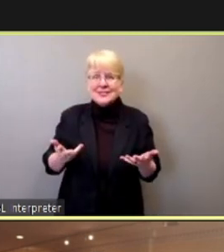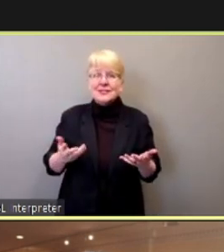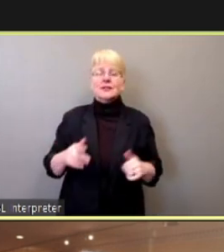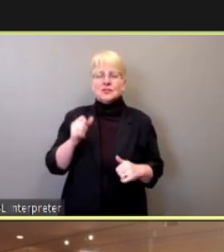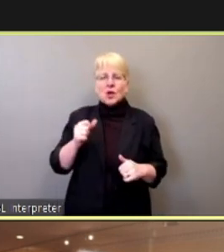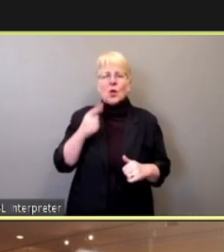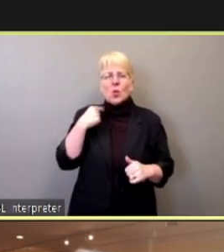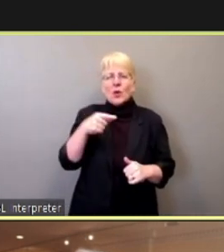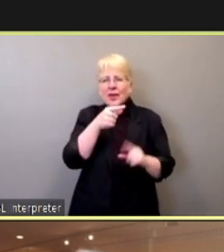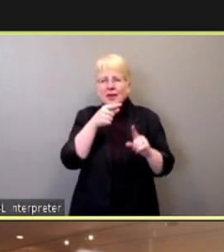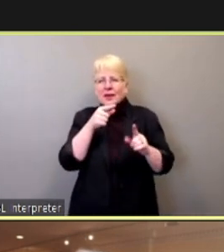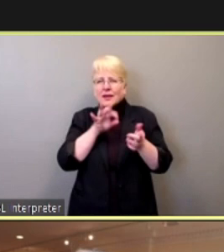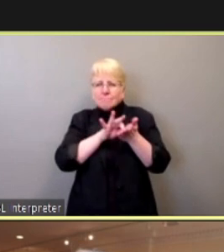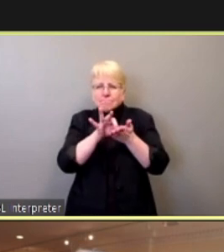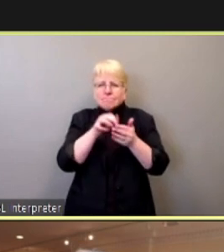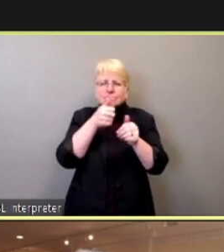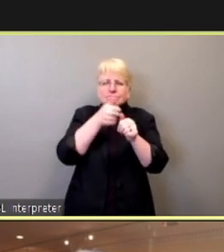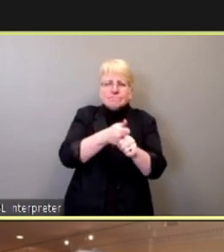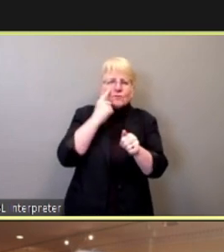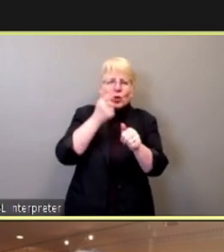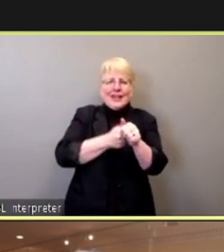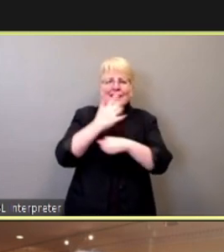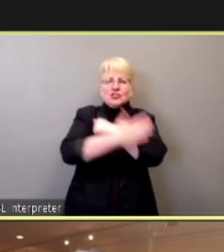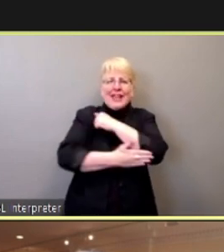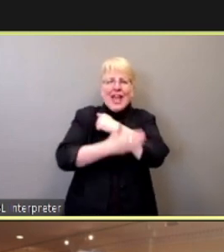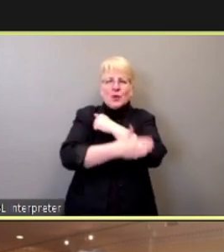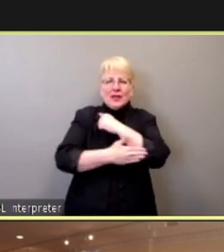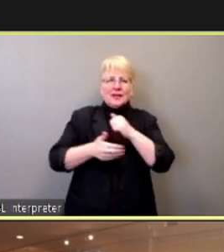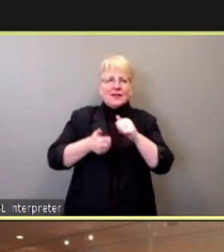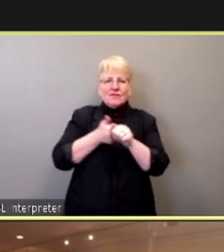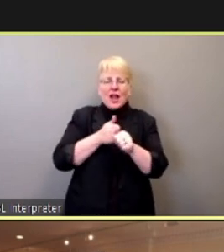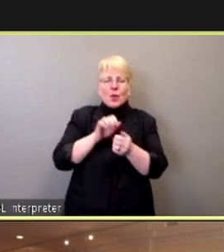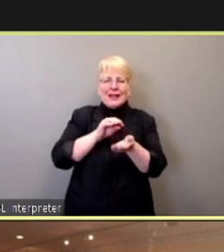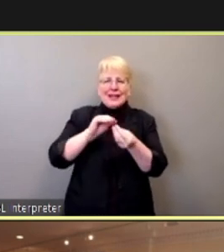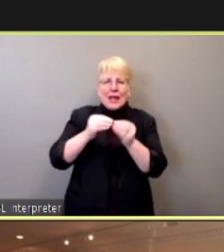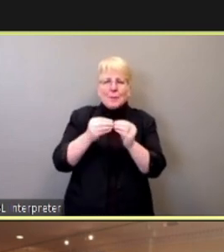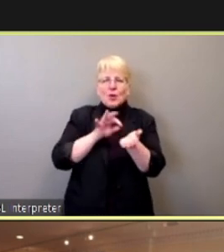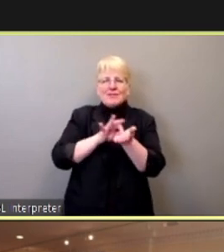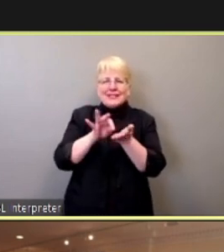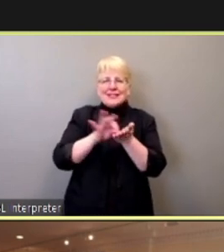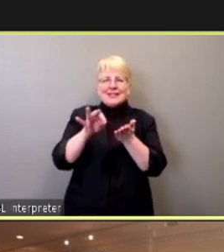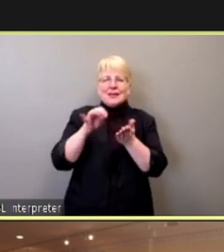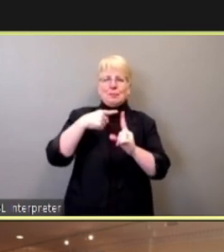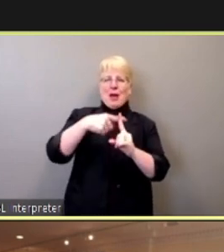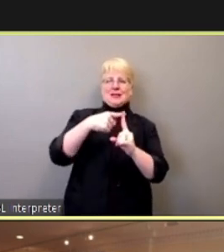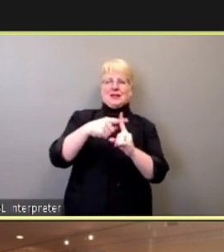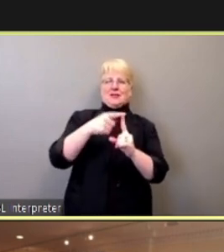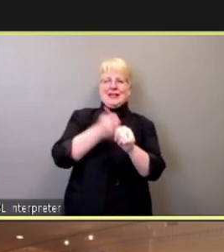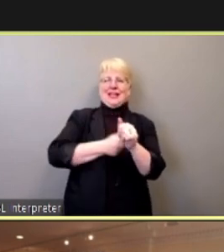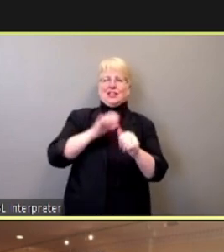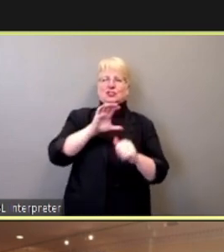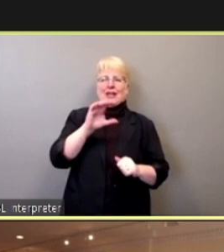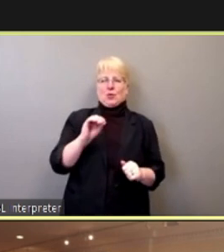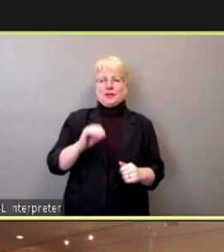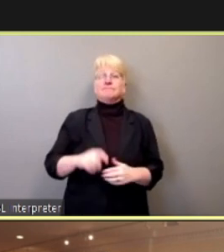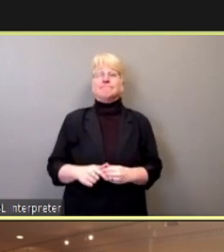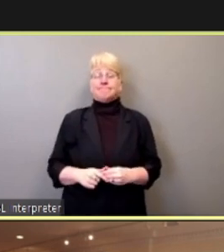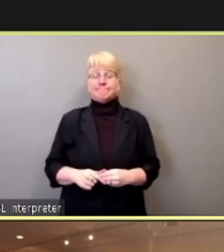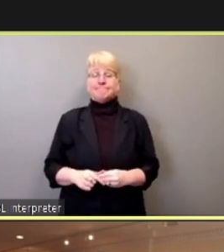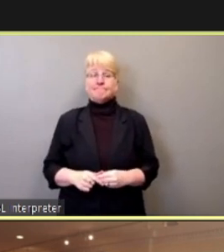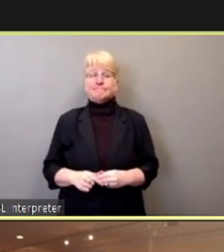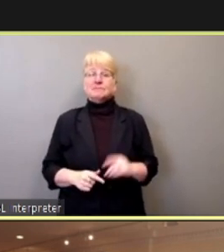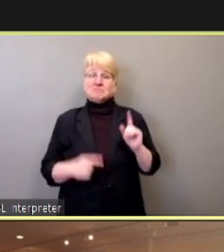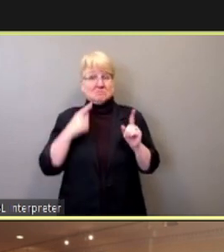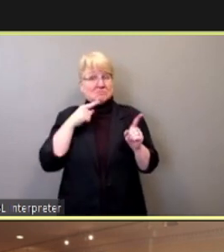each county in the state using case counts and test positivity rates. And so we believe that this is our best way